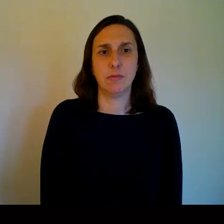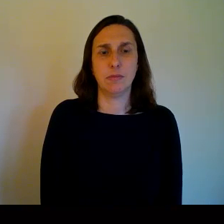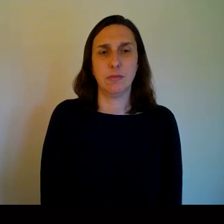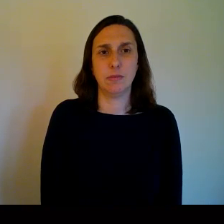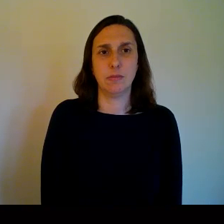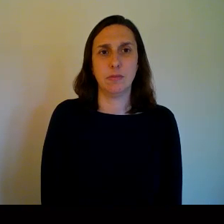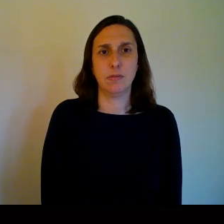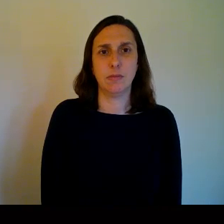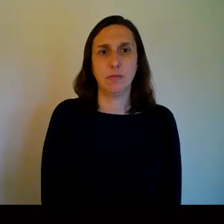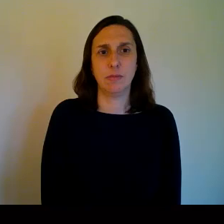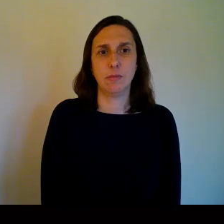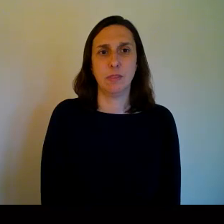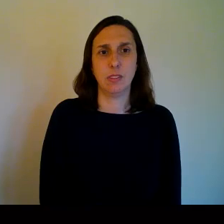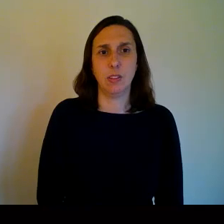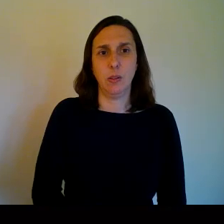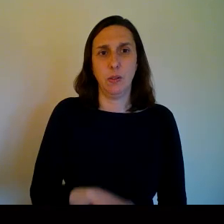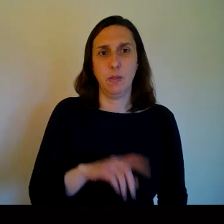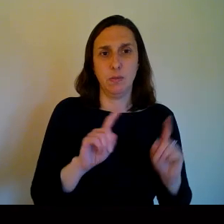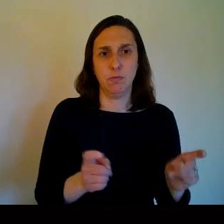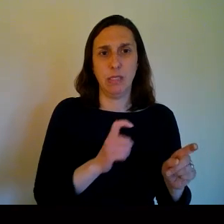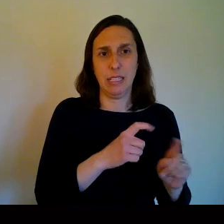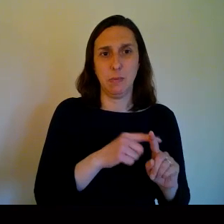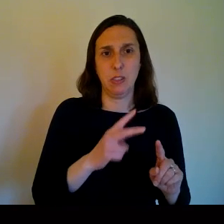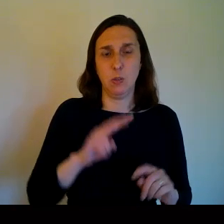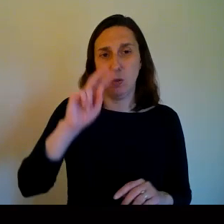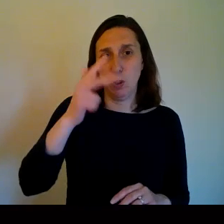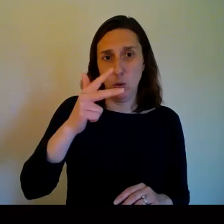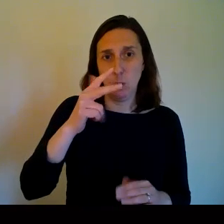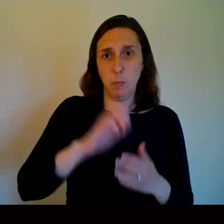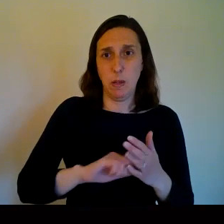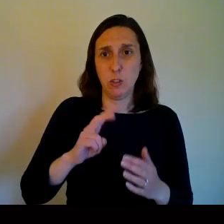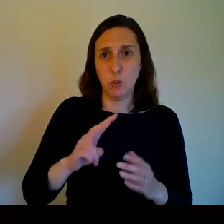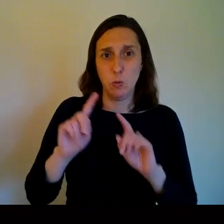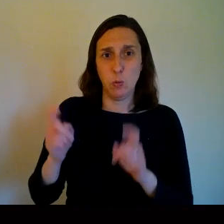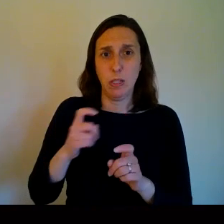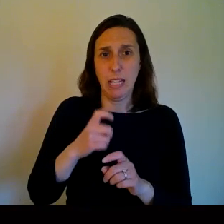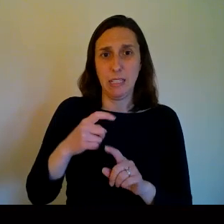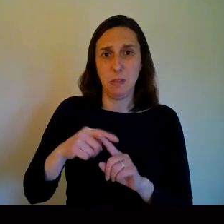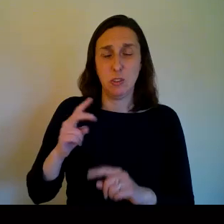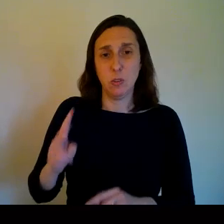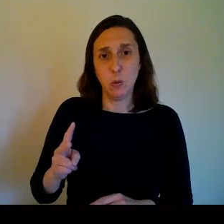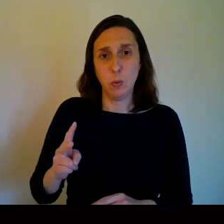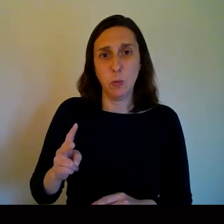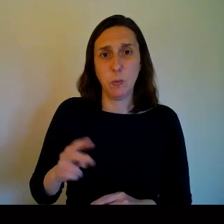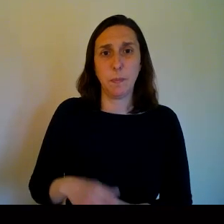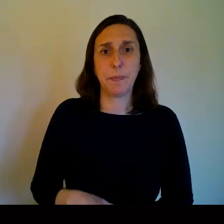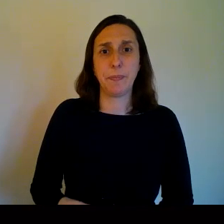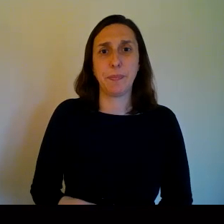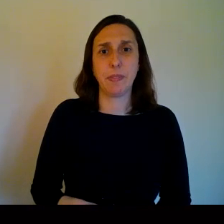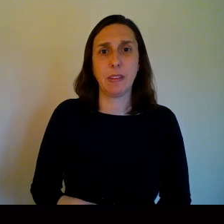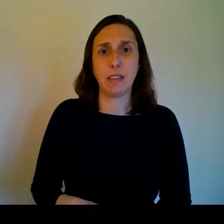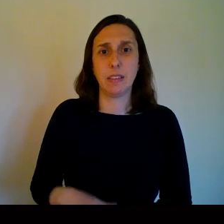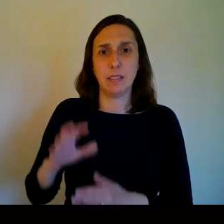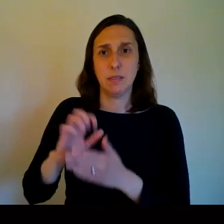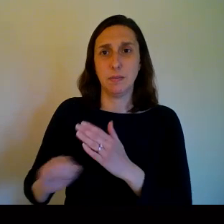x plus 2 cubed minus 2 times x plus 2 minus